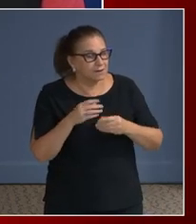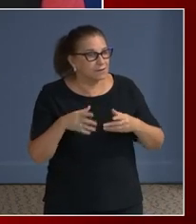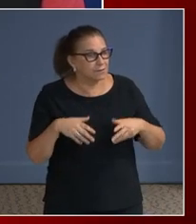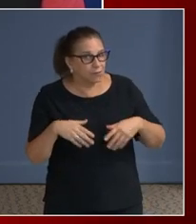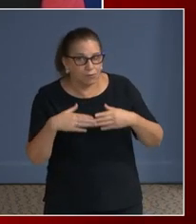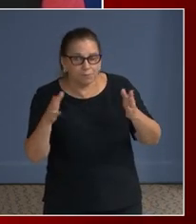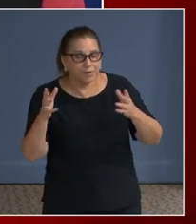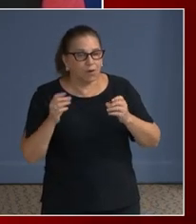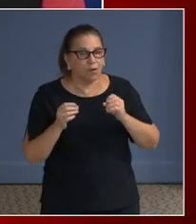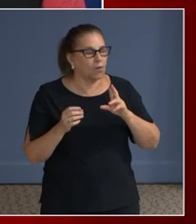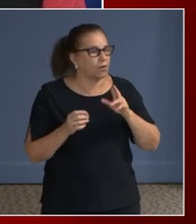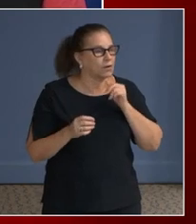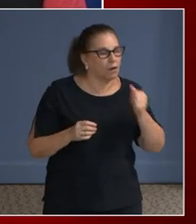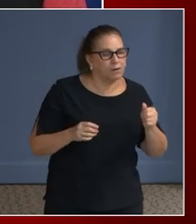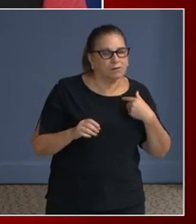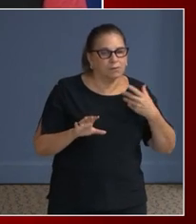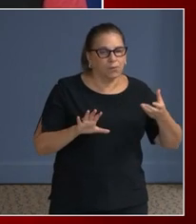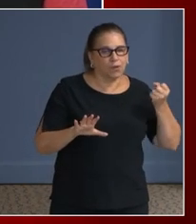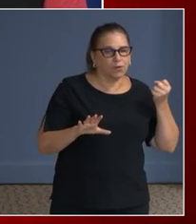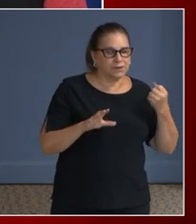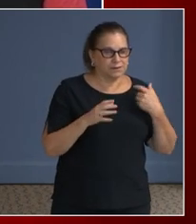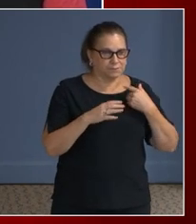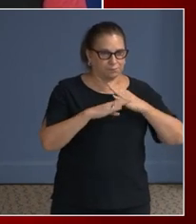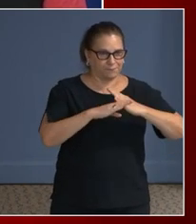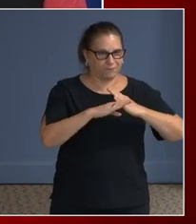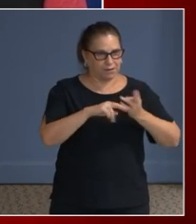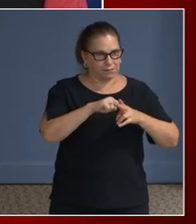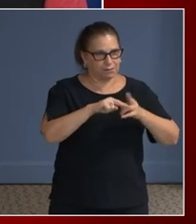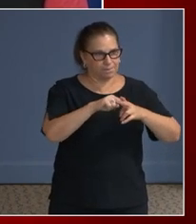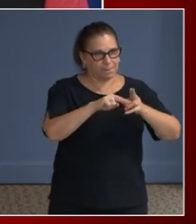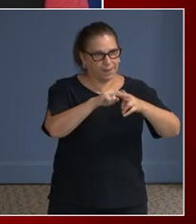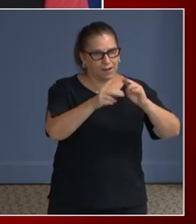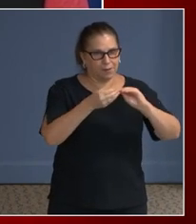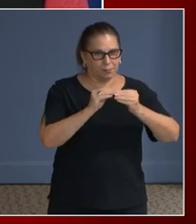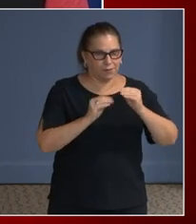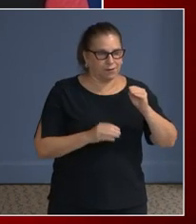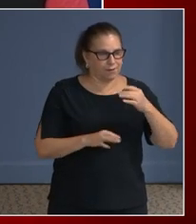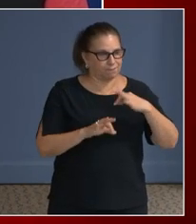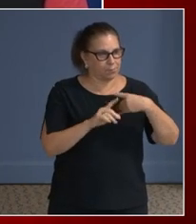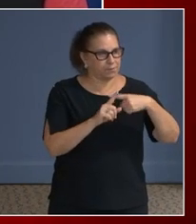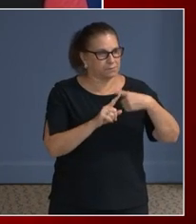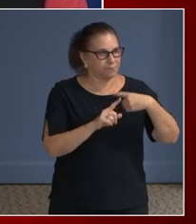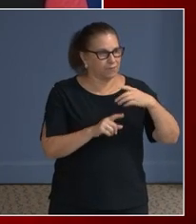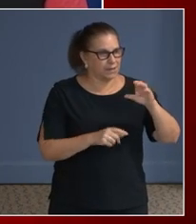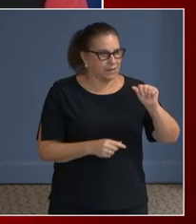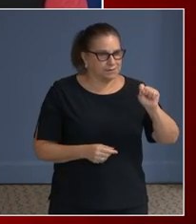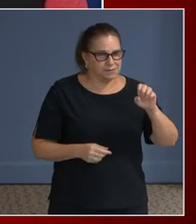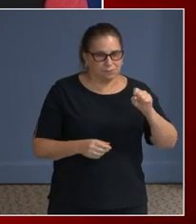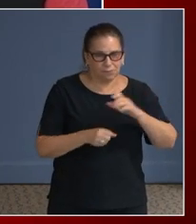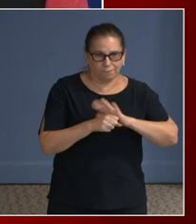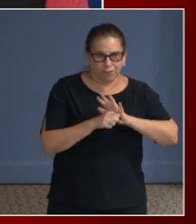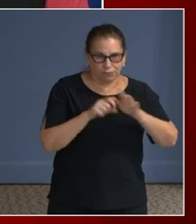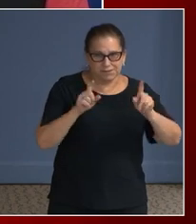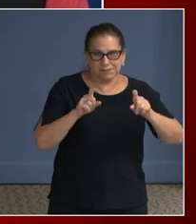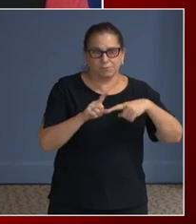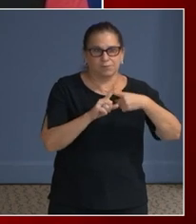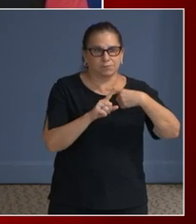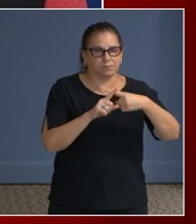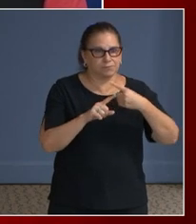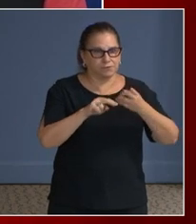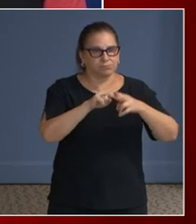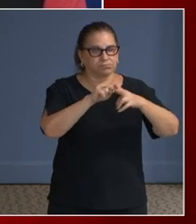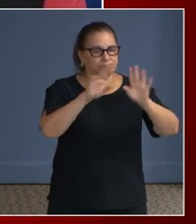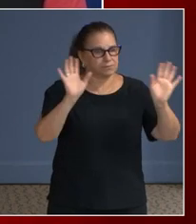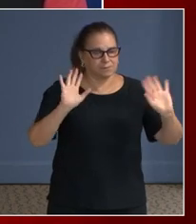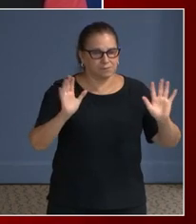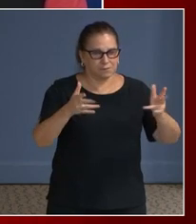we do have those conversations. We do work to have alignment, but our decision making isn't solely a function of case